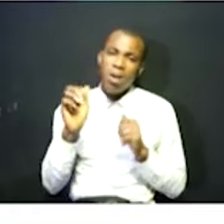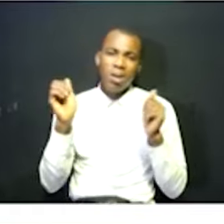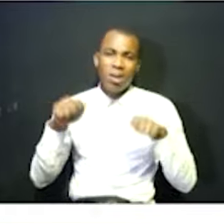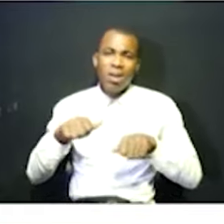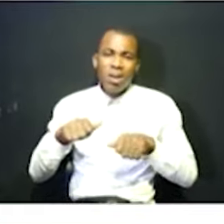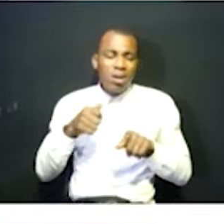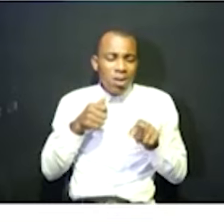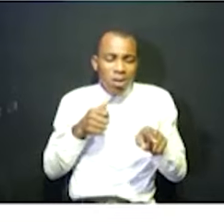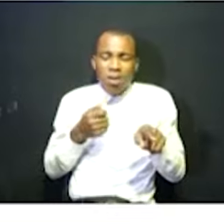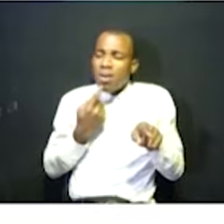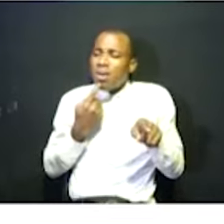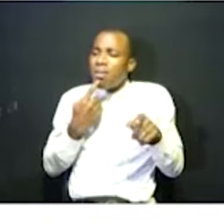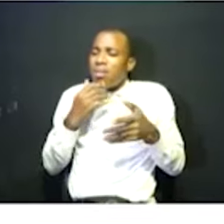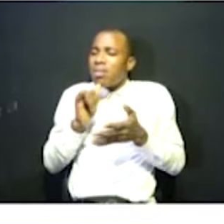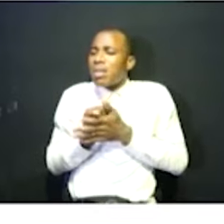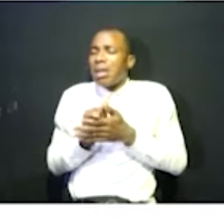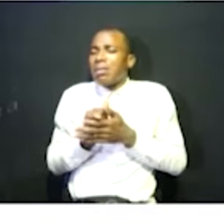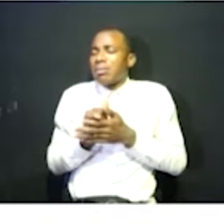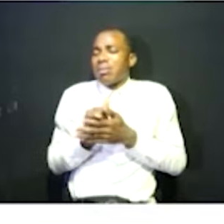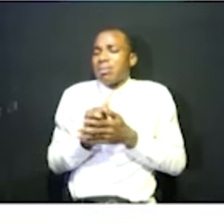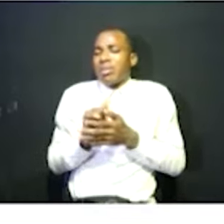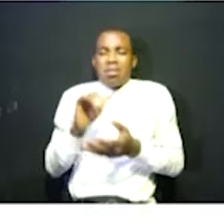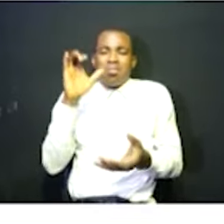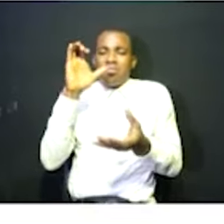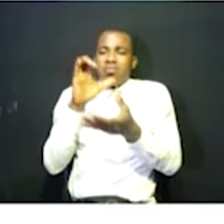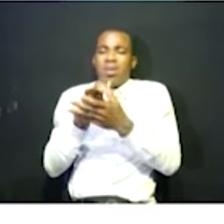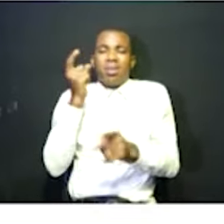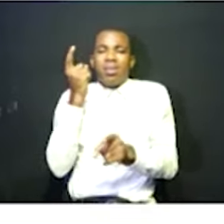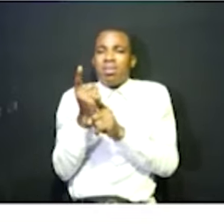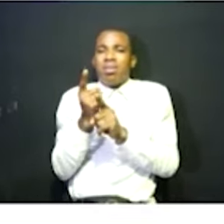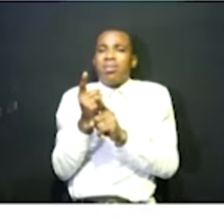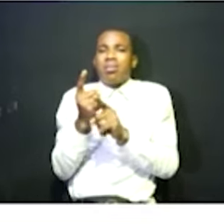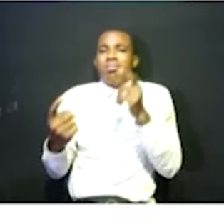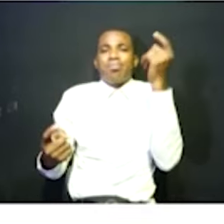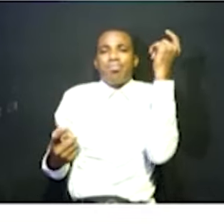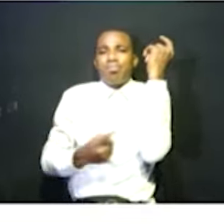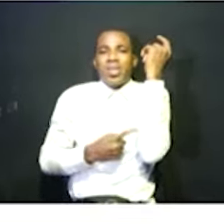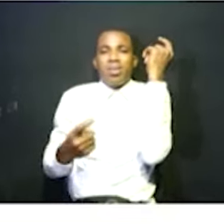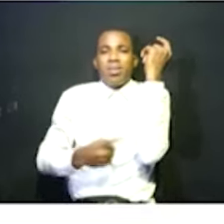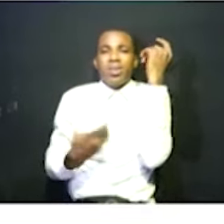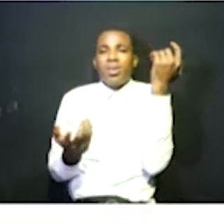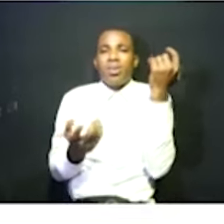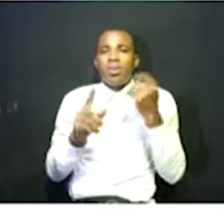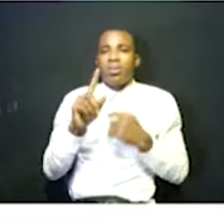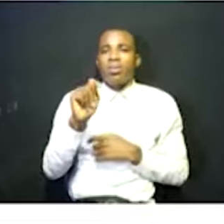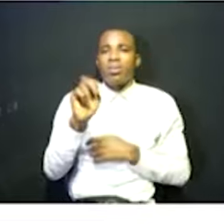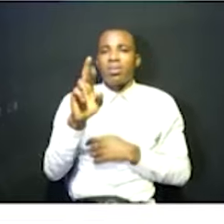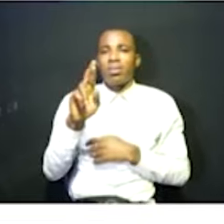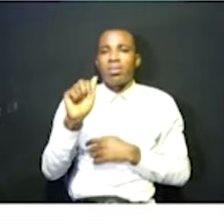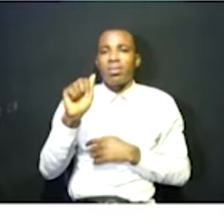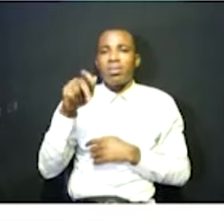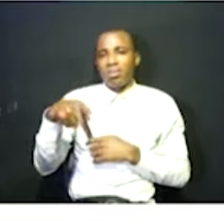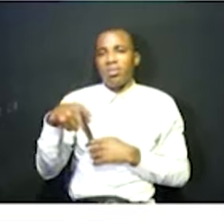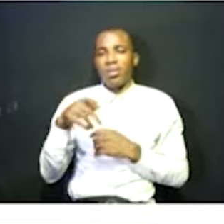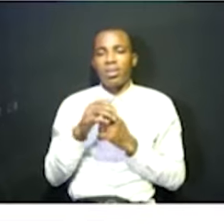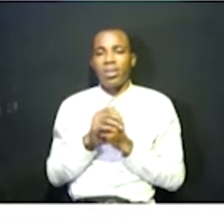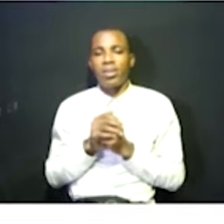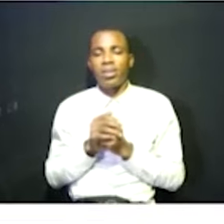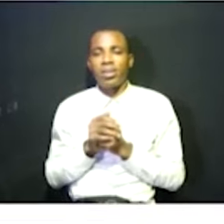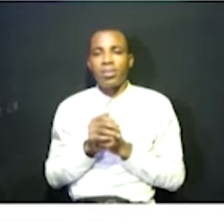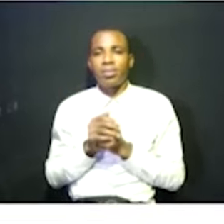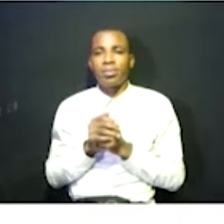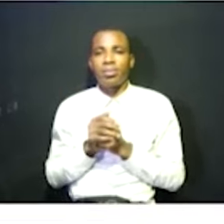the view that marriage is a trap? So na dwin kira ewo awari ho se awari ho yi eya fidie krampo anipa ko wuram no sa na be